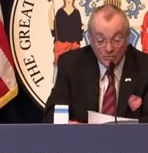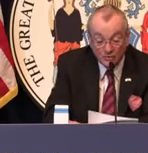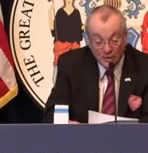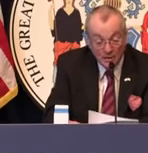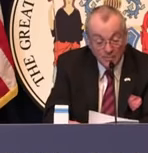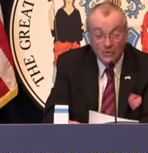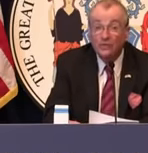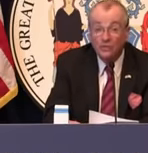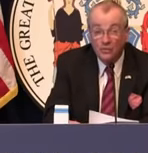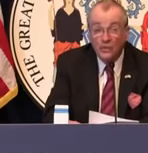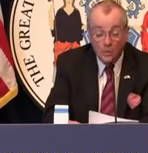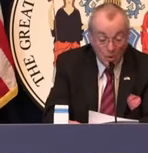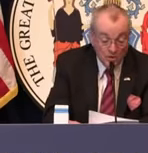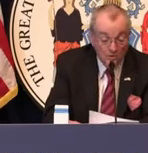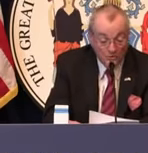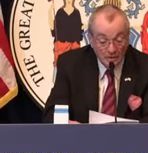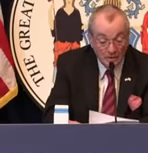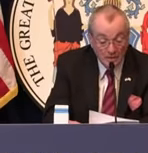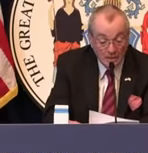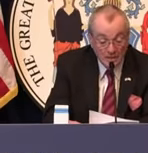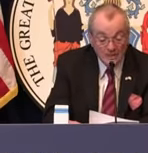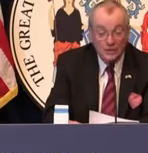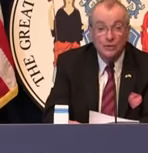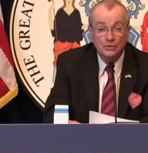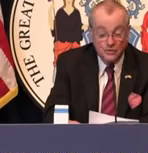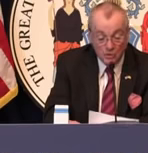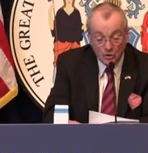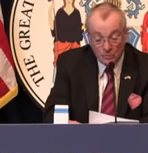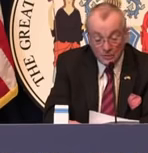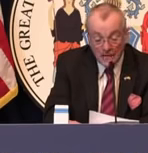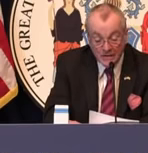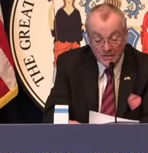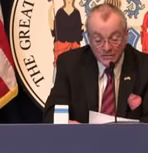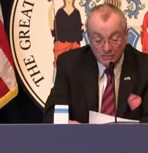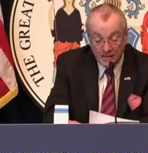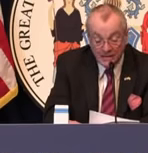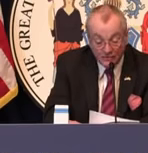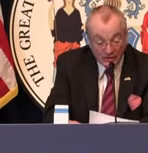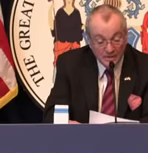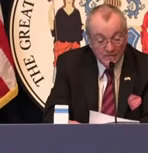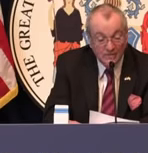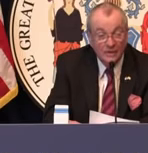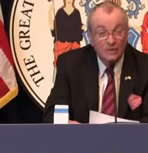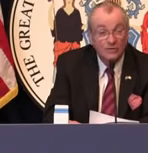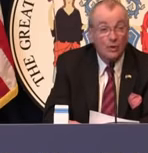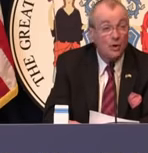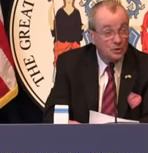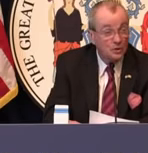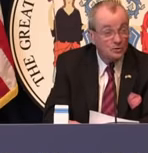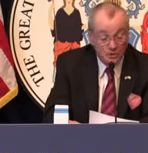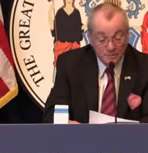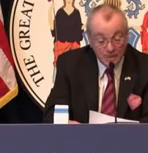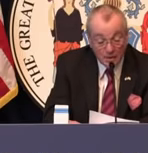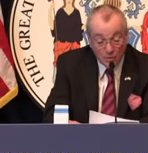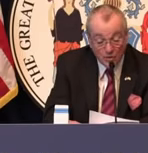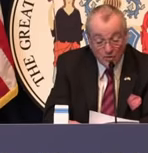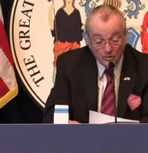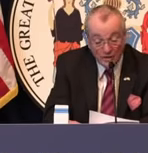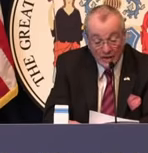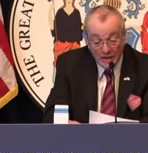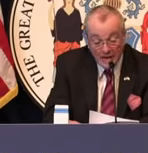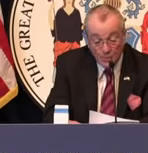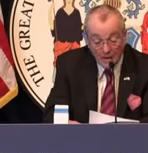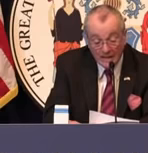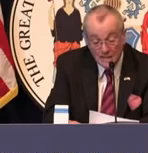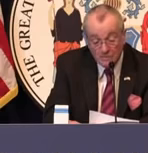nursing homes, but also for their workers. This includes stronger protections for paid sick leave for all long-term care